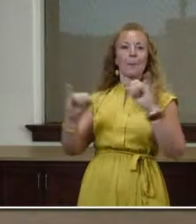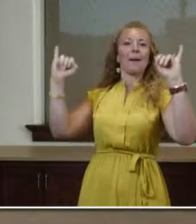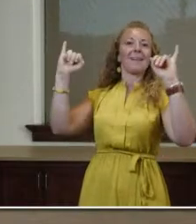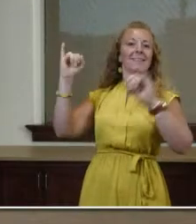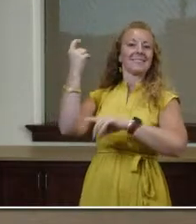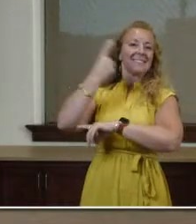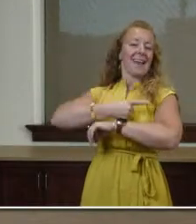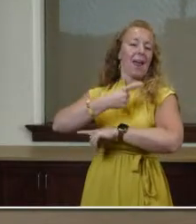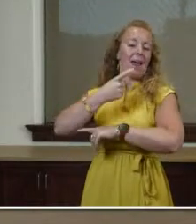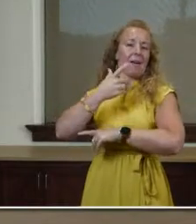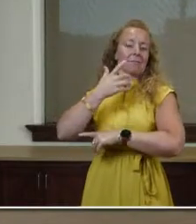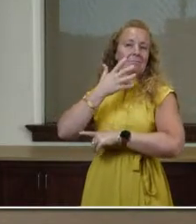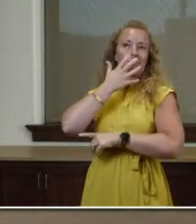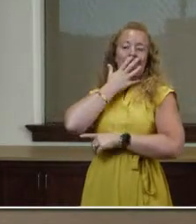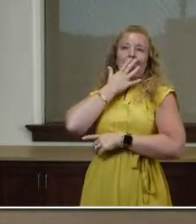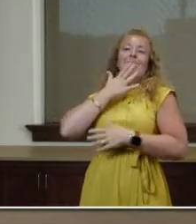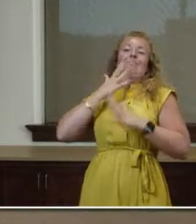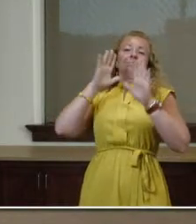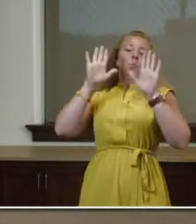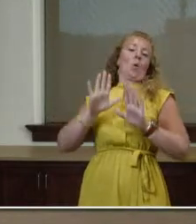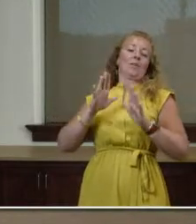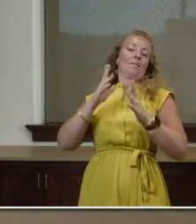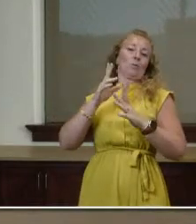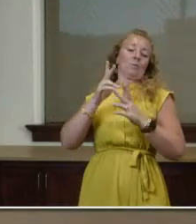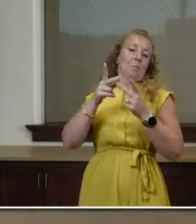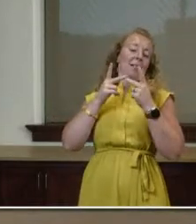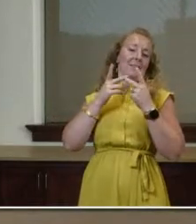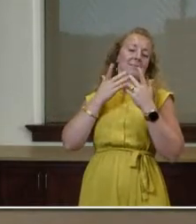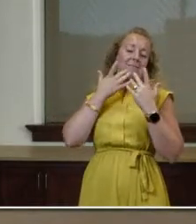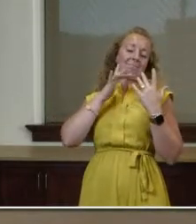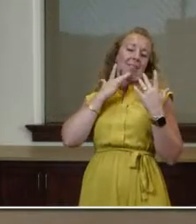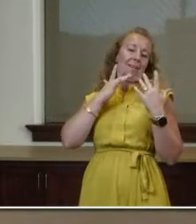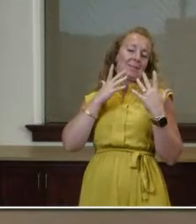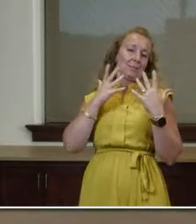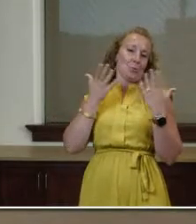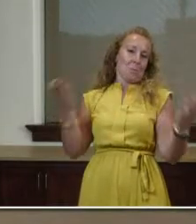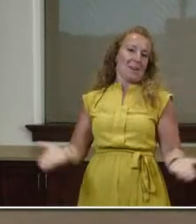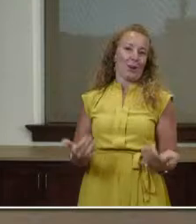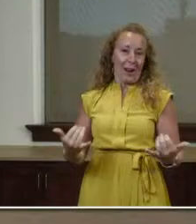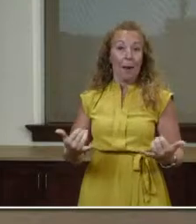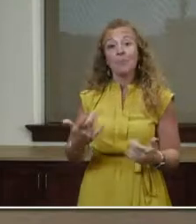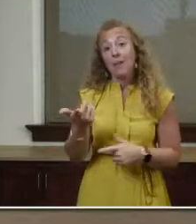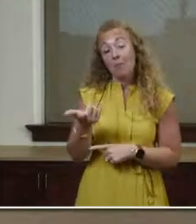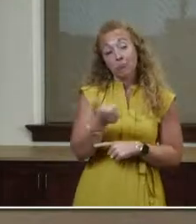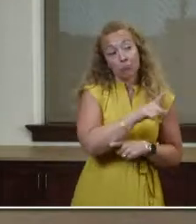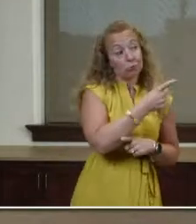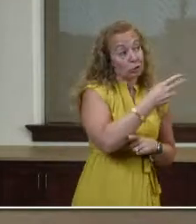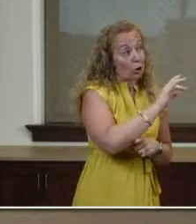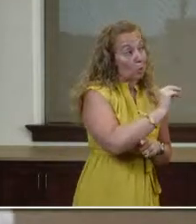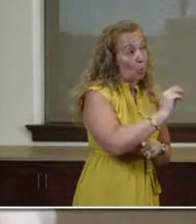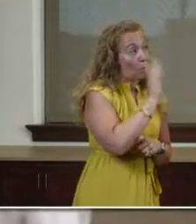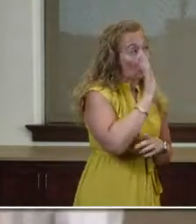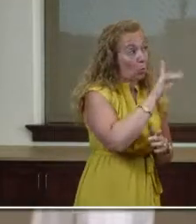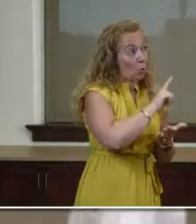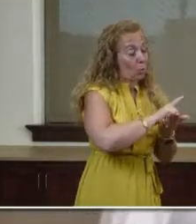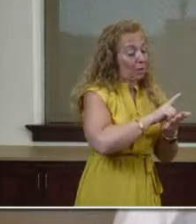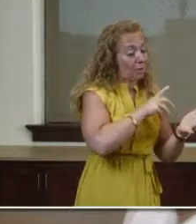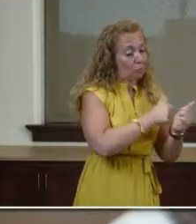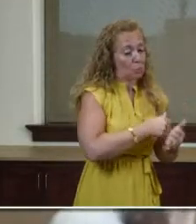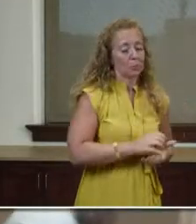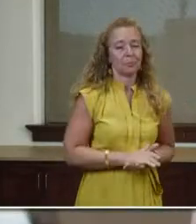is just a great place to be. So let me turn it over to Dr. Bogan, and she can give the report on where we are. Dr. Bogan?